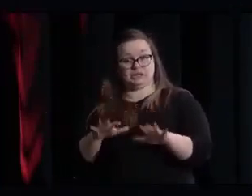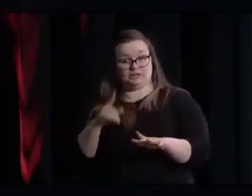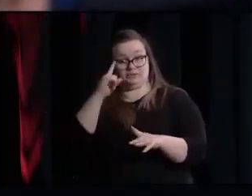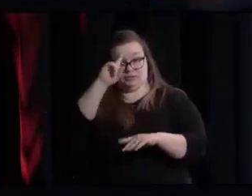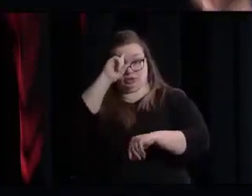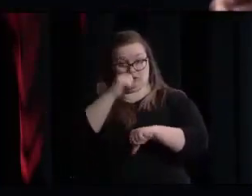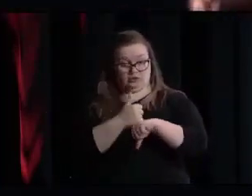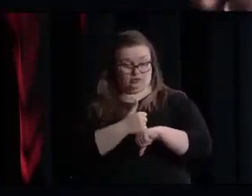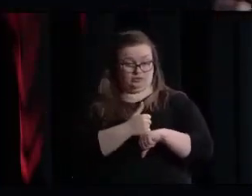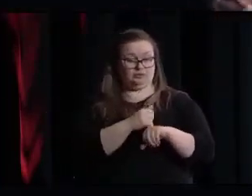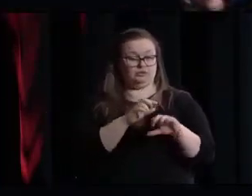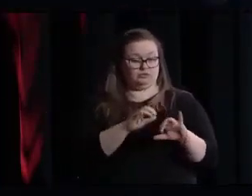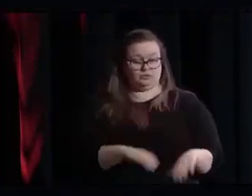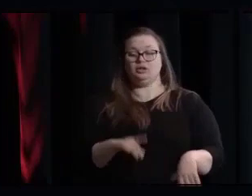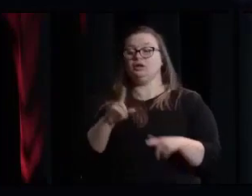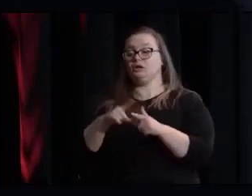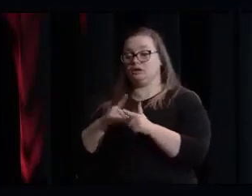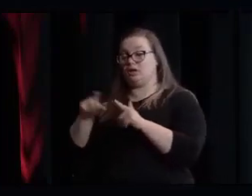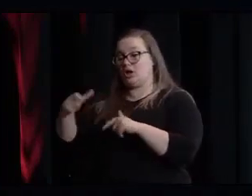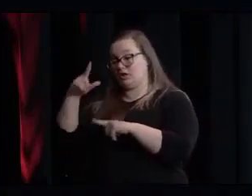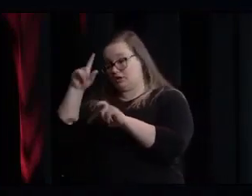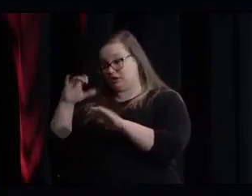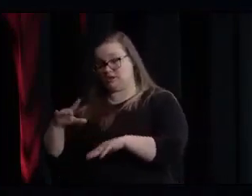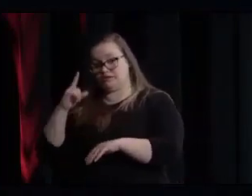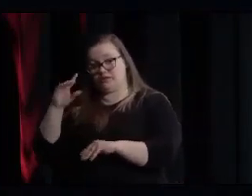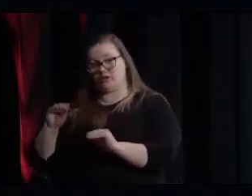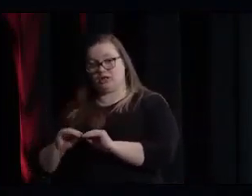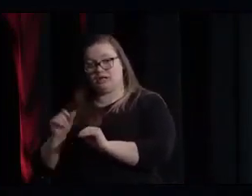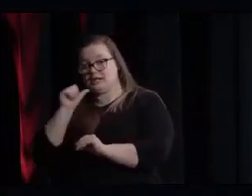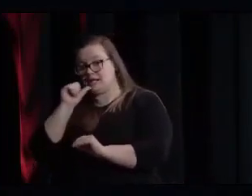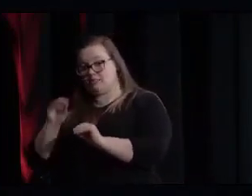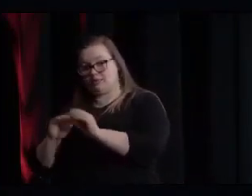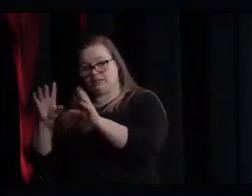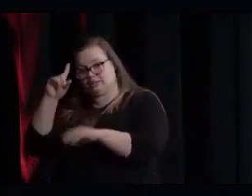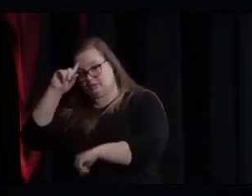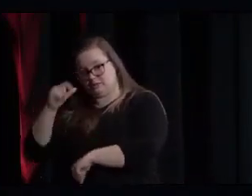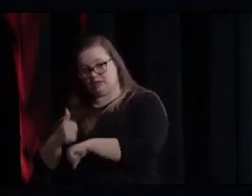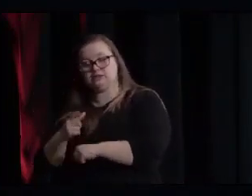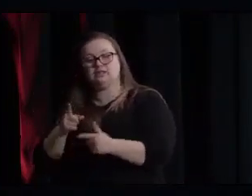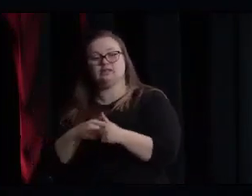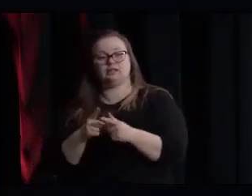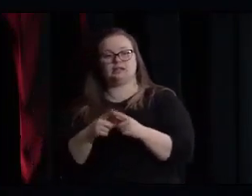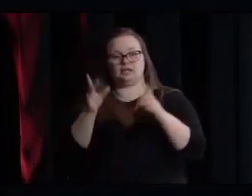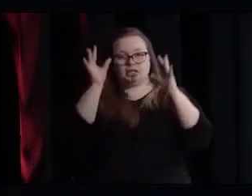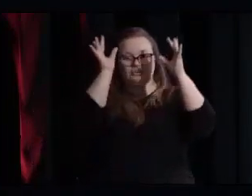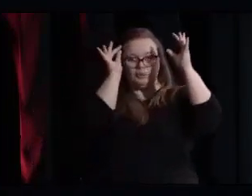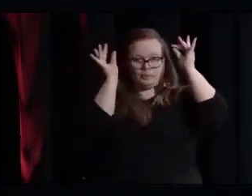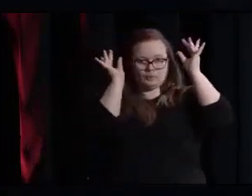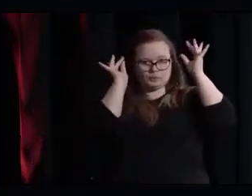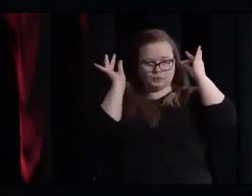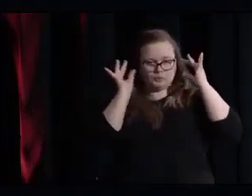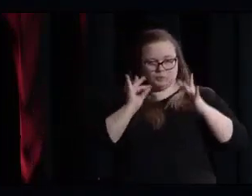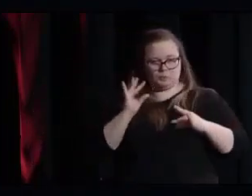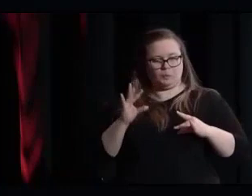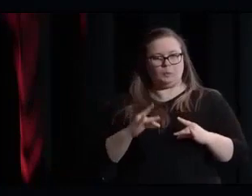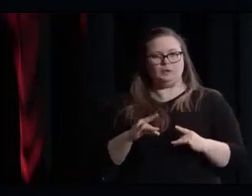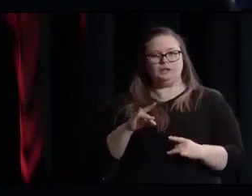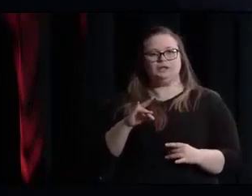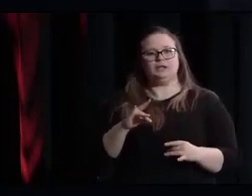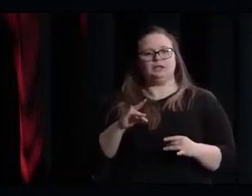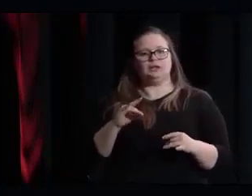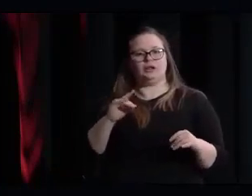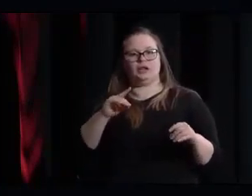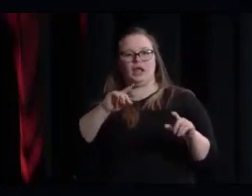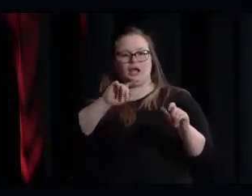their implicit bias, and they hooked up electrodes to these individuals to start to see how they react to black and